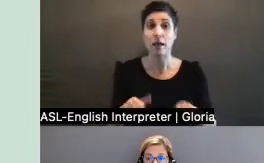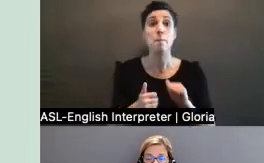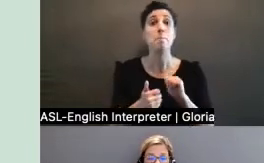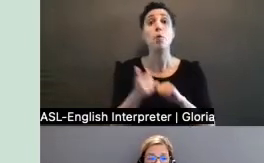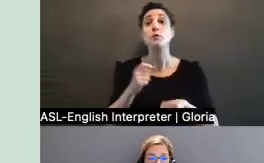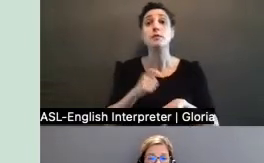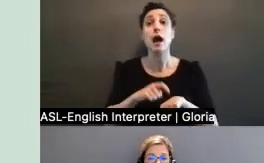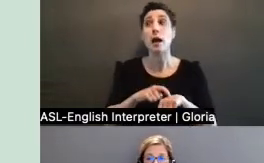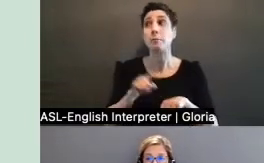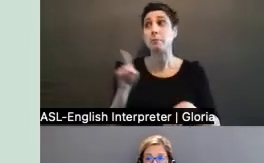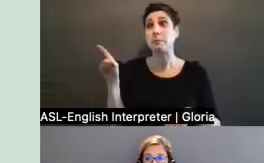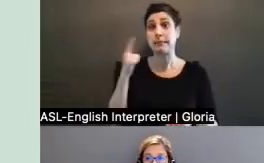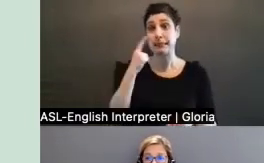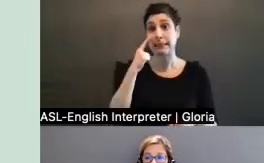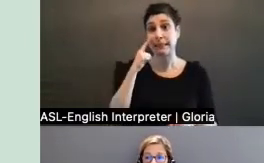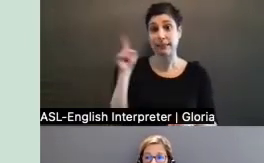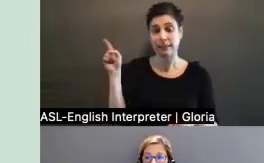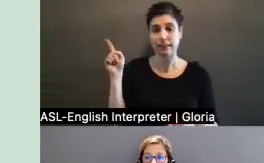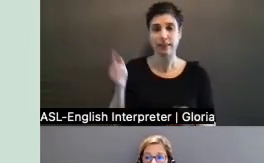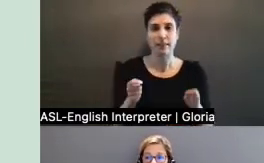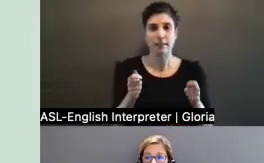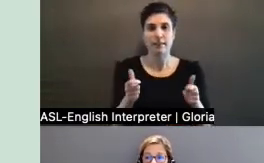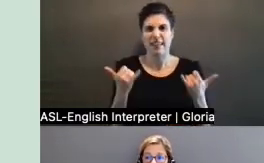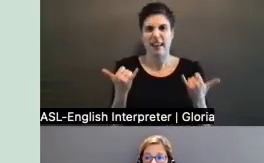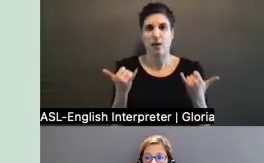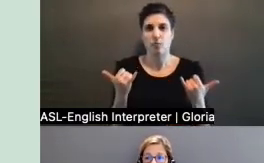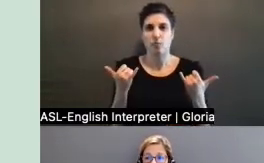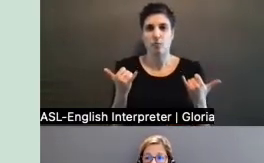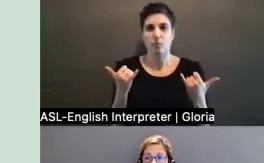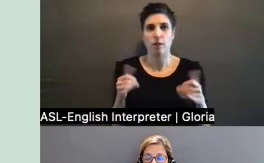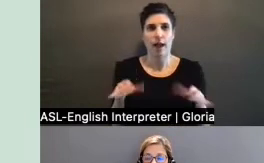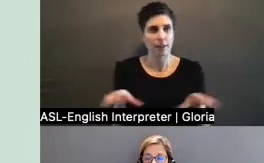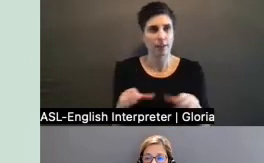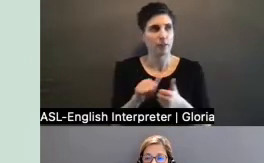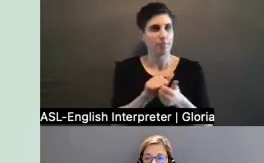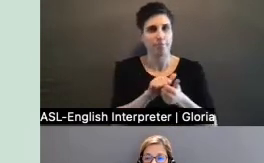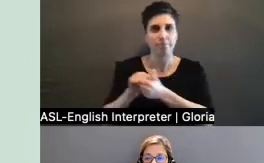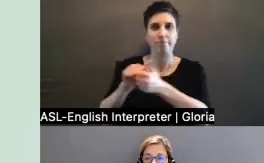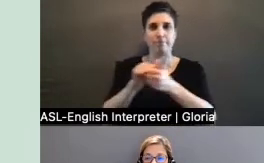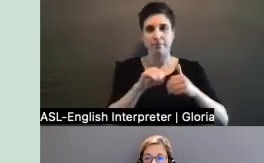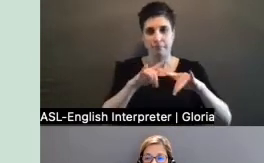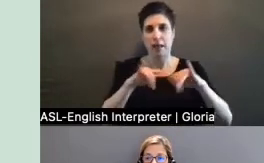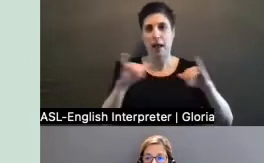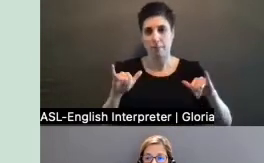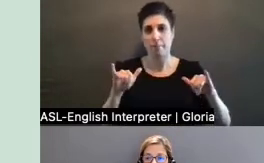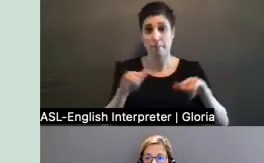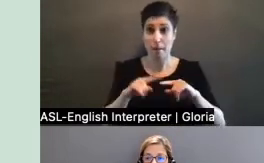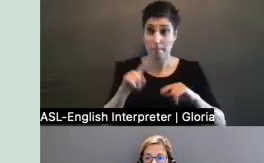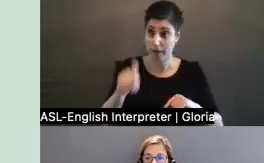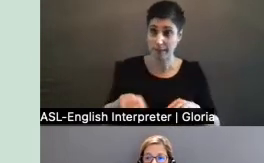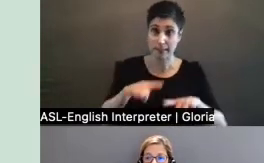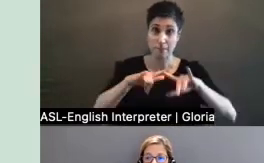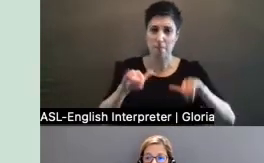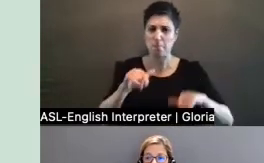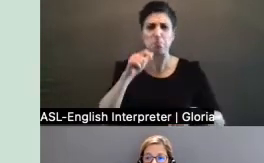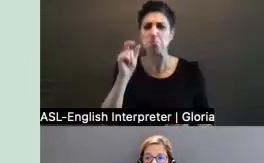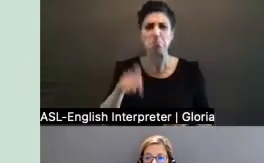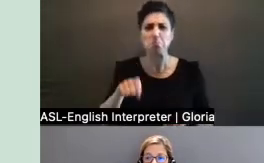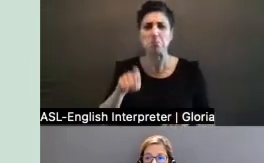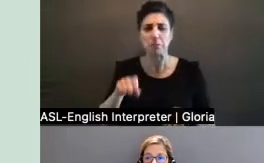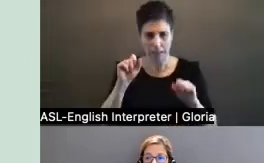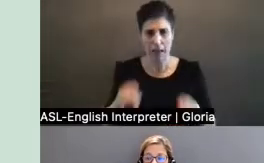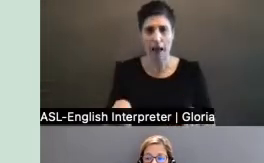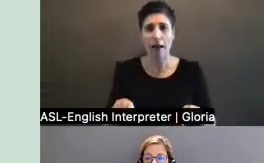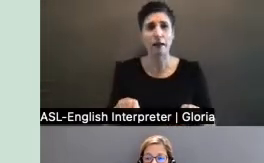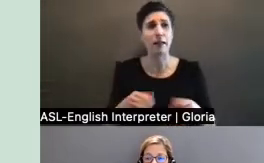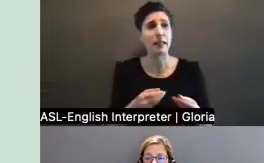comes to Kahoots is that immediate action or activity that we are doing together at the same time. So it's interesting to know that you can do both ways. So